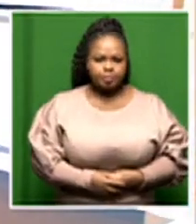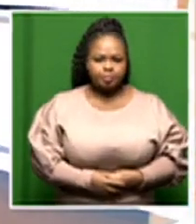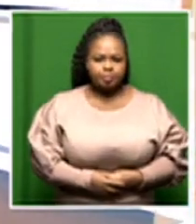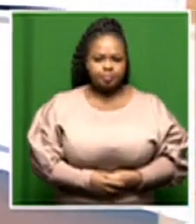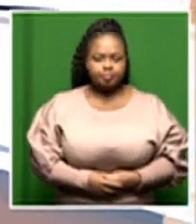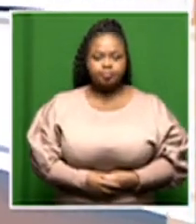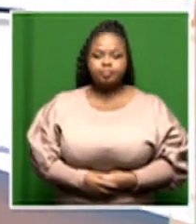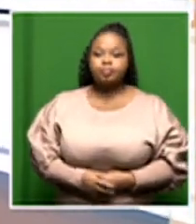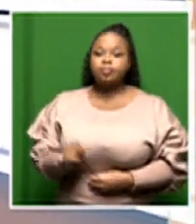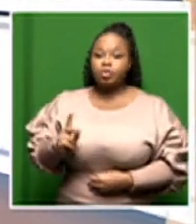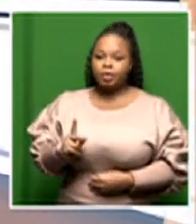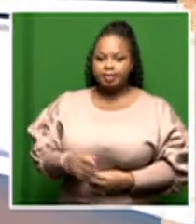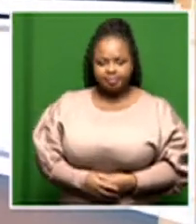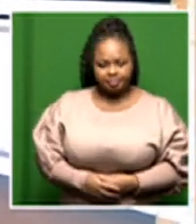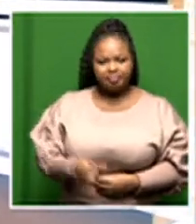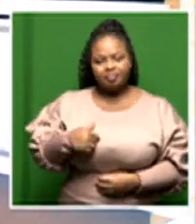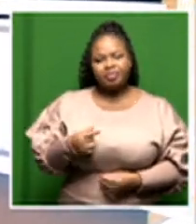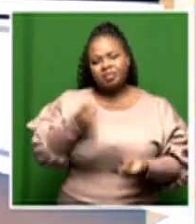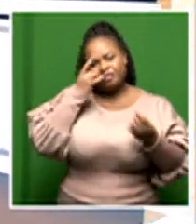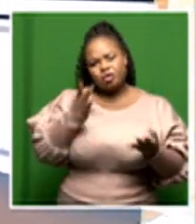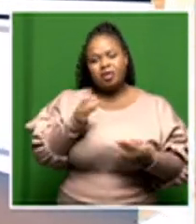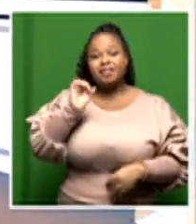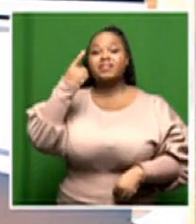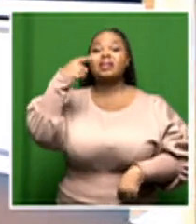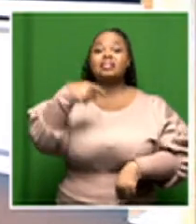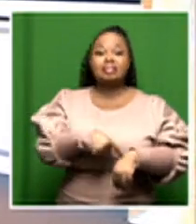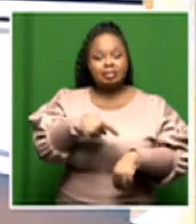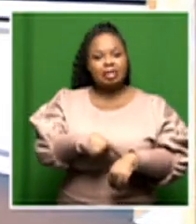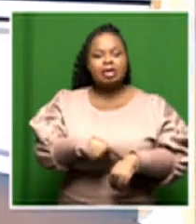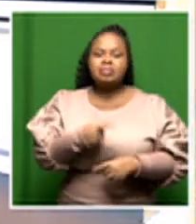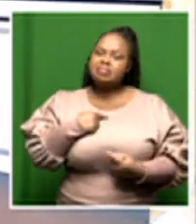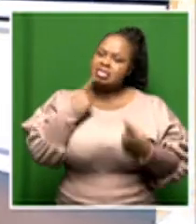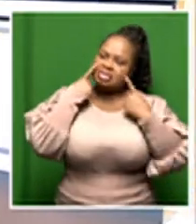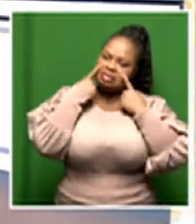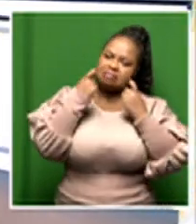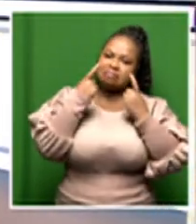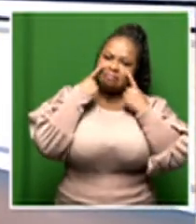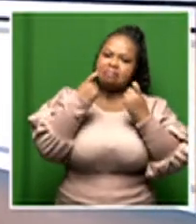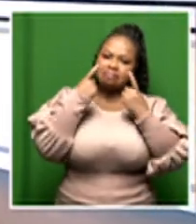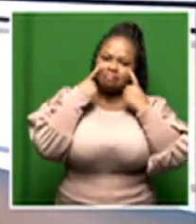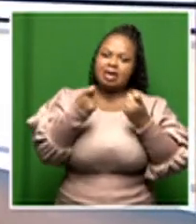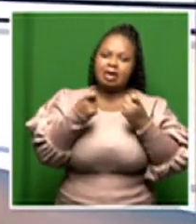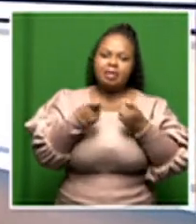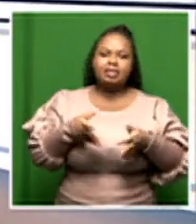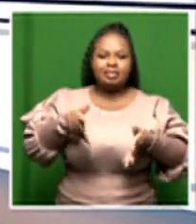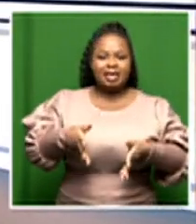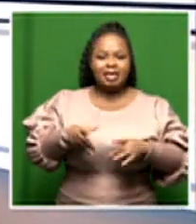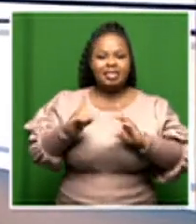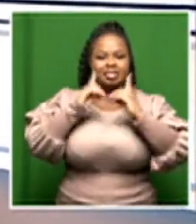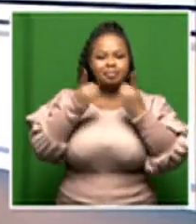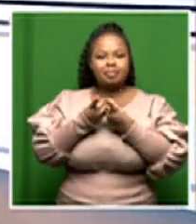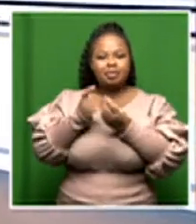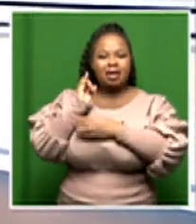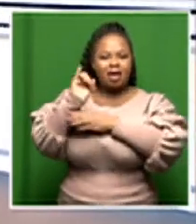Well, let me confess that this was one of the first times that I had to cry in the Department of International Relations